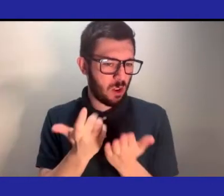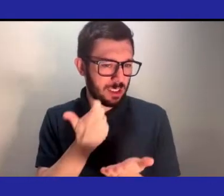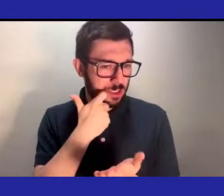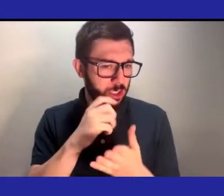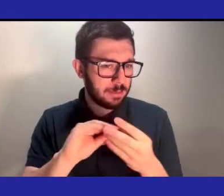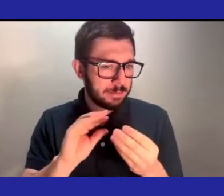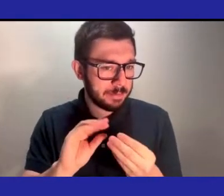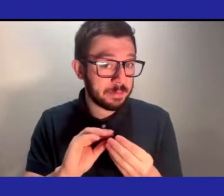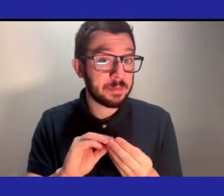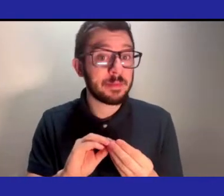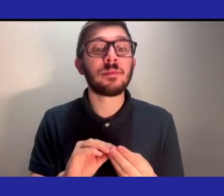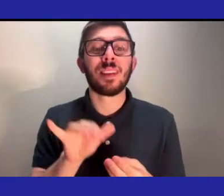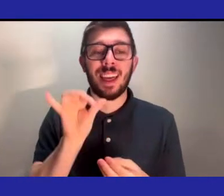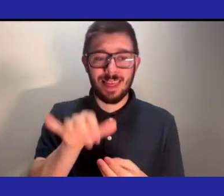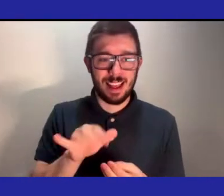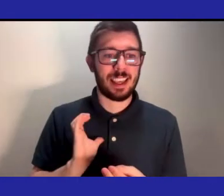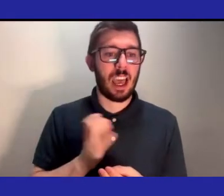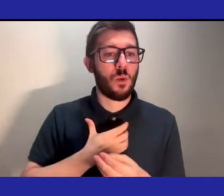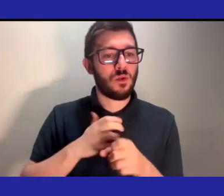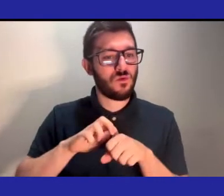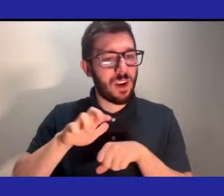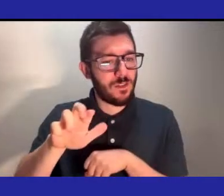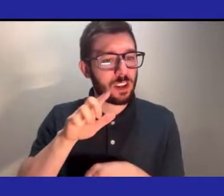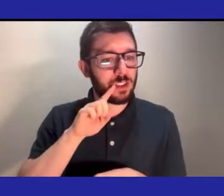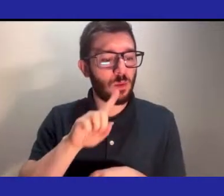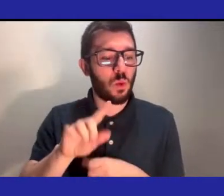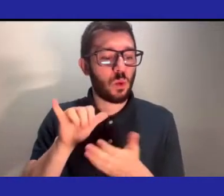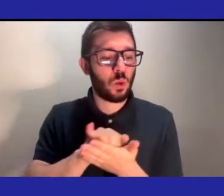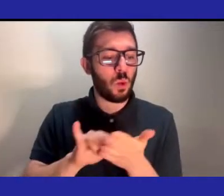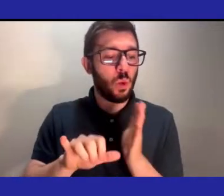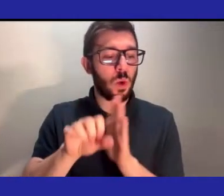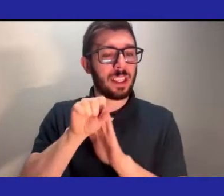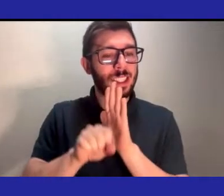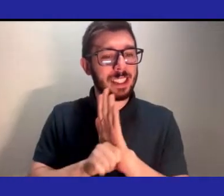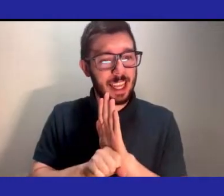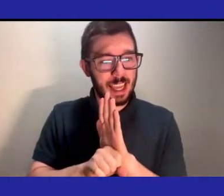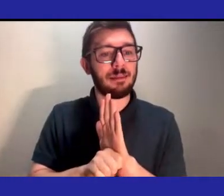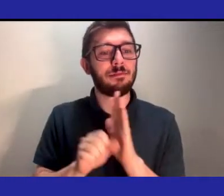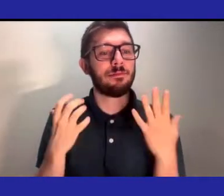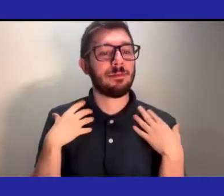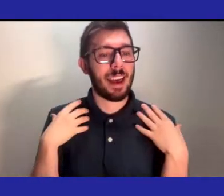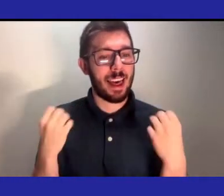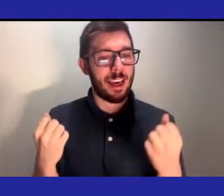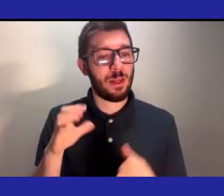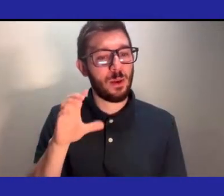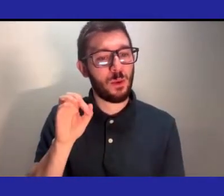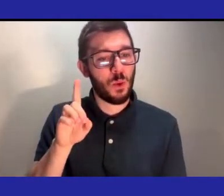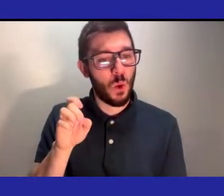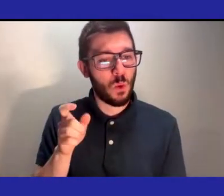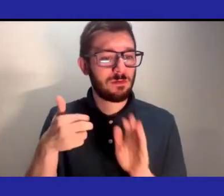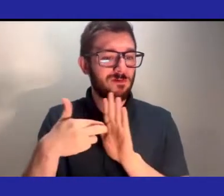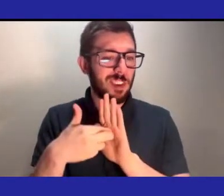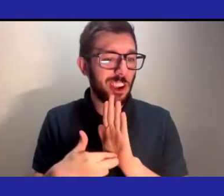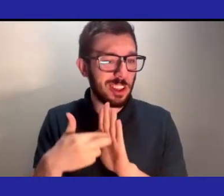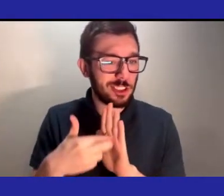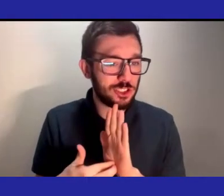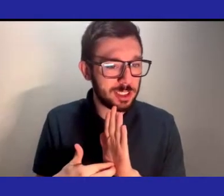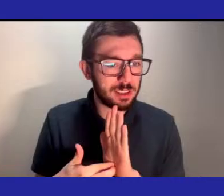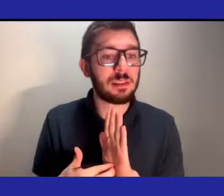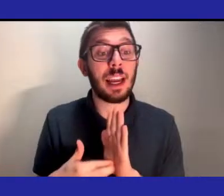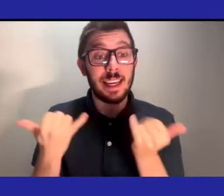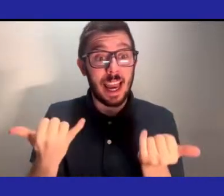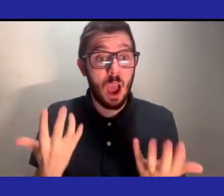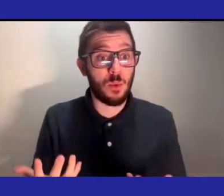by reference in the New York State 408 Health Code regulations, and these have now been adopted by the